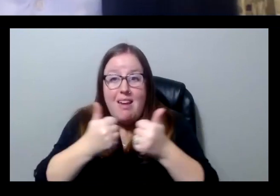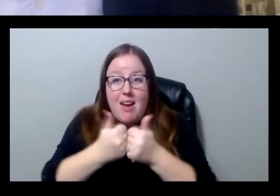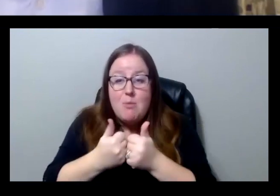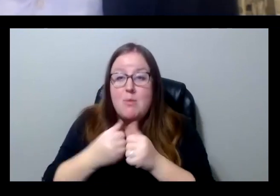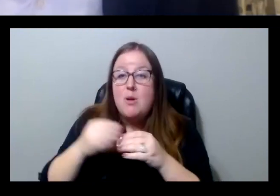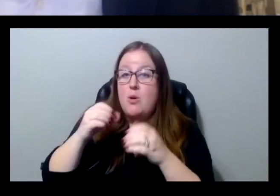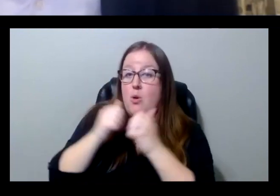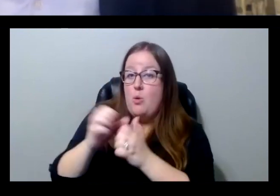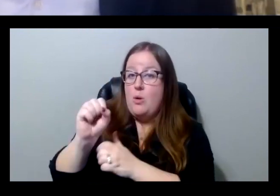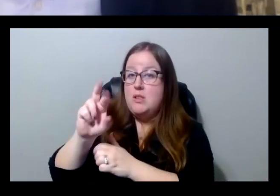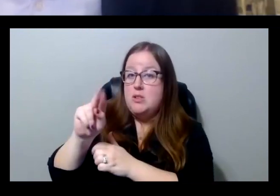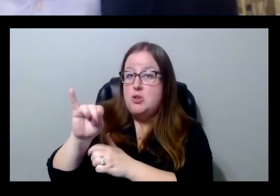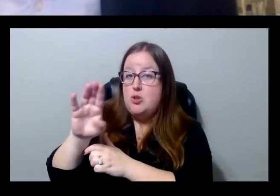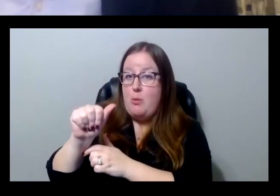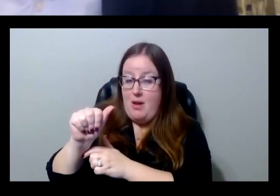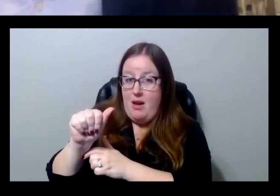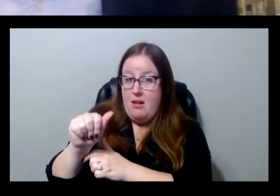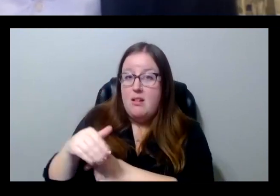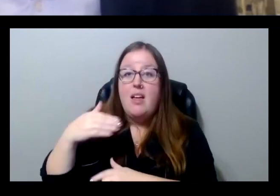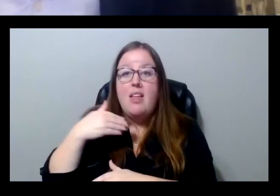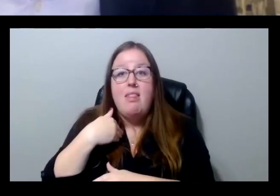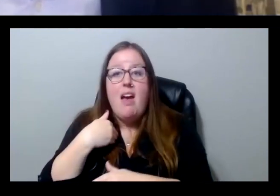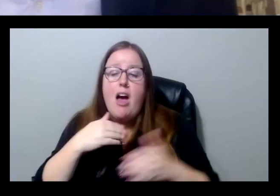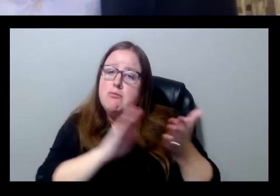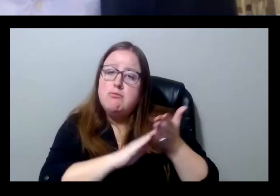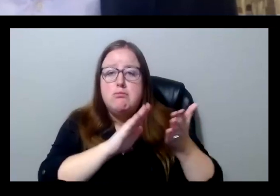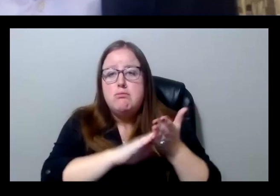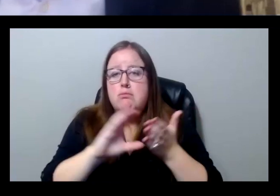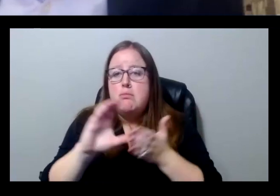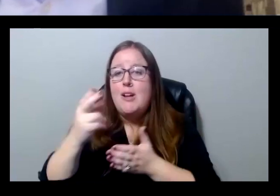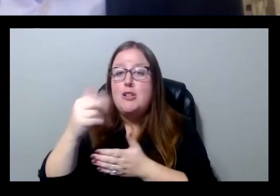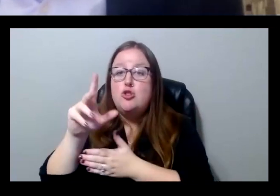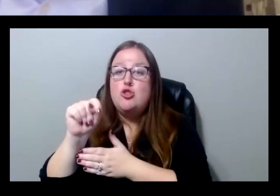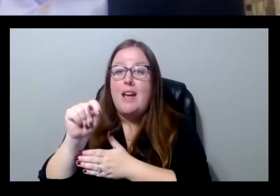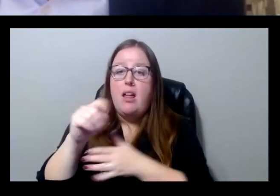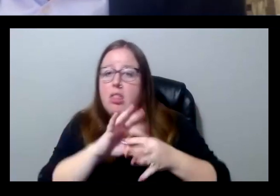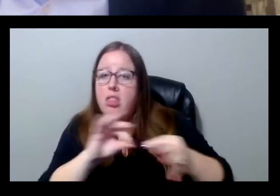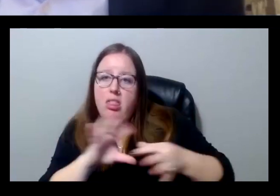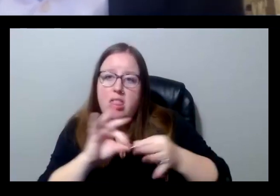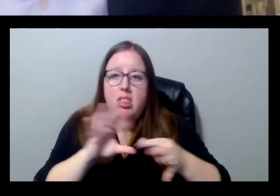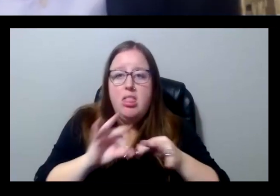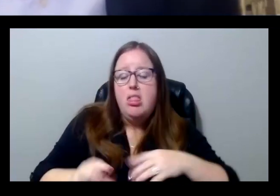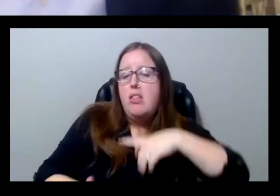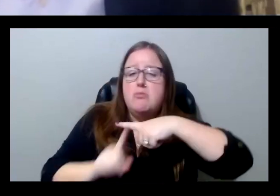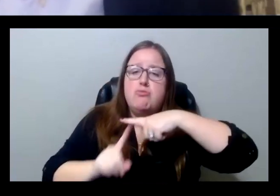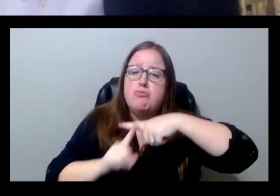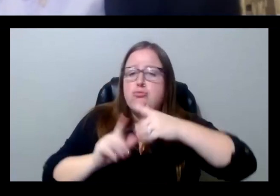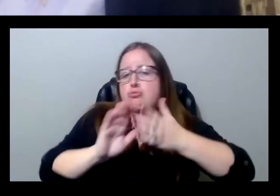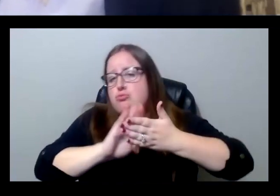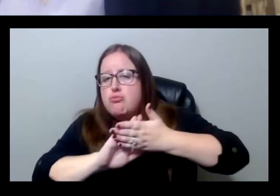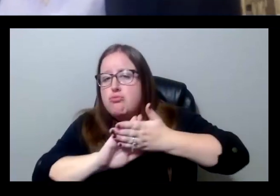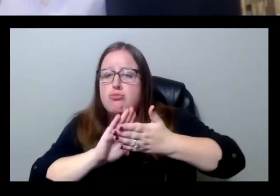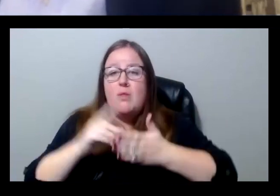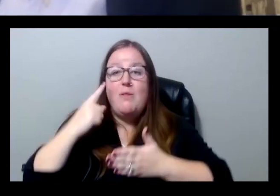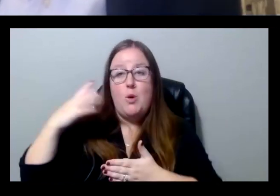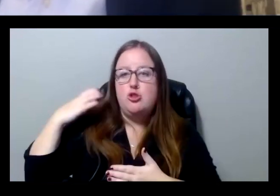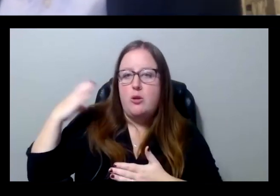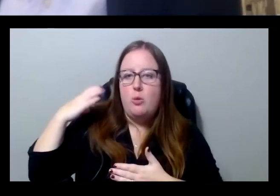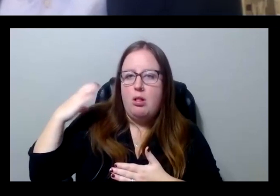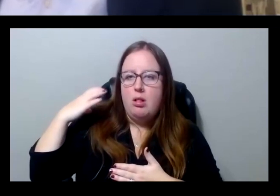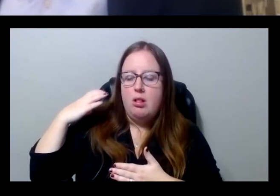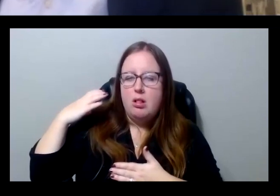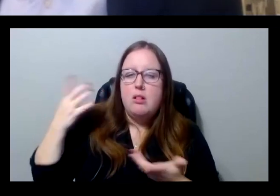counseling, is not something that's commonplace. So, I say this it's not for me to give permission,